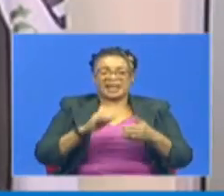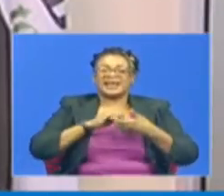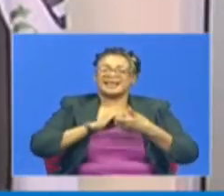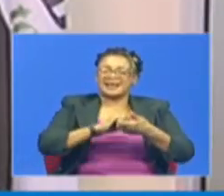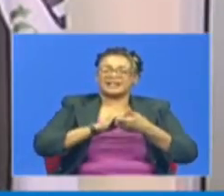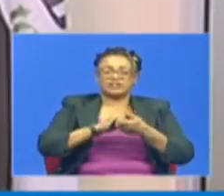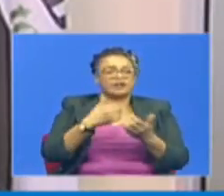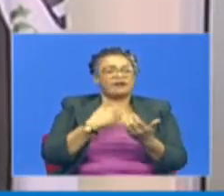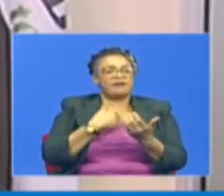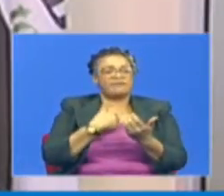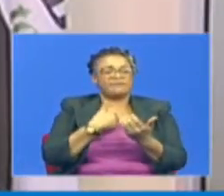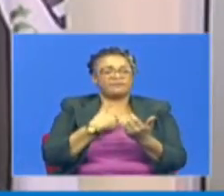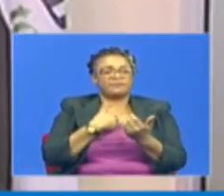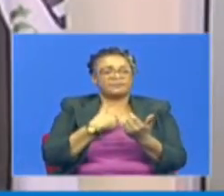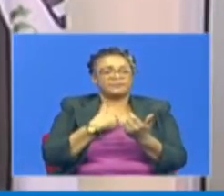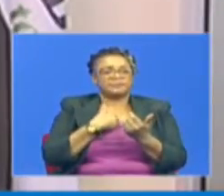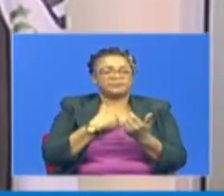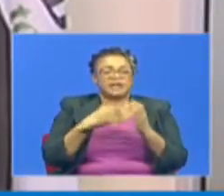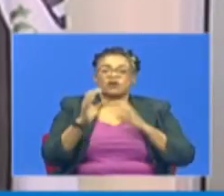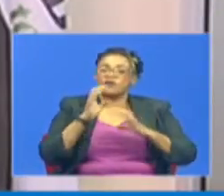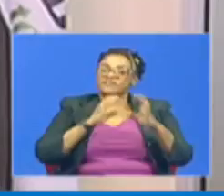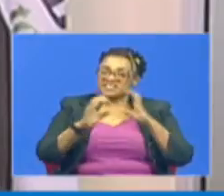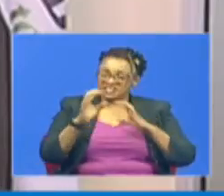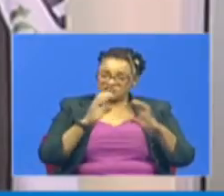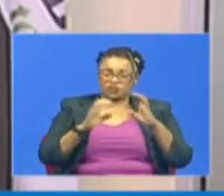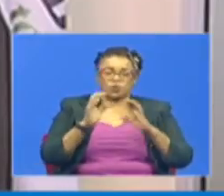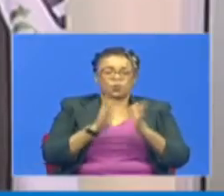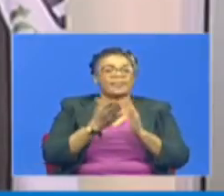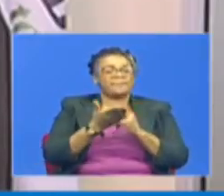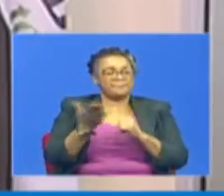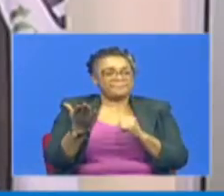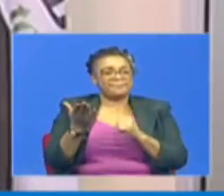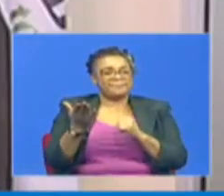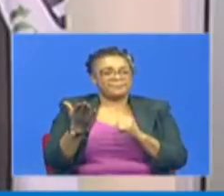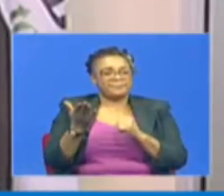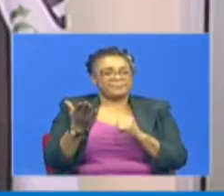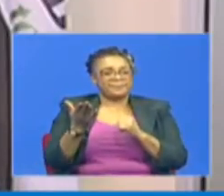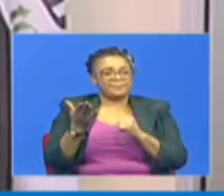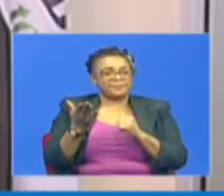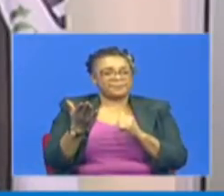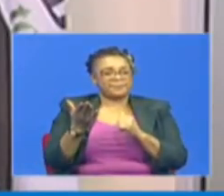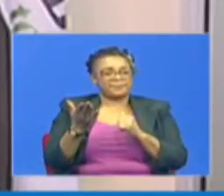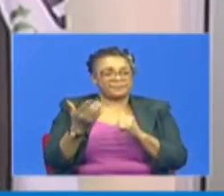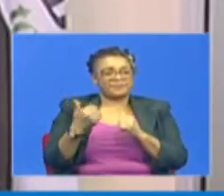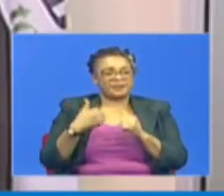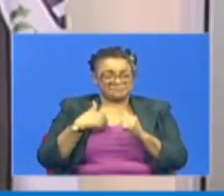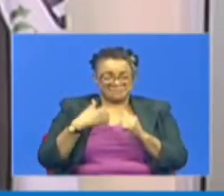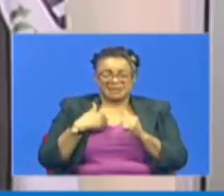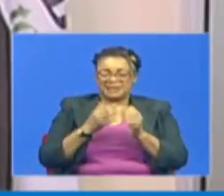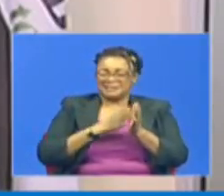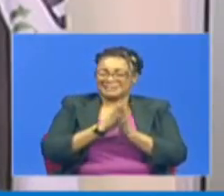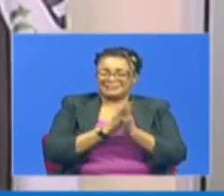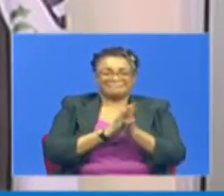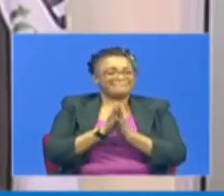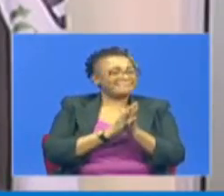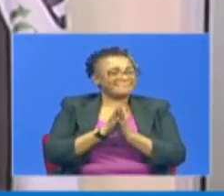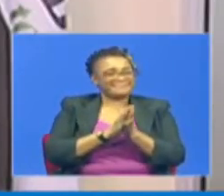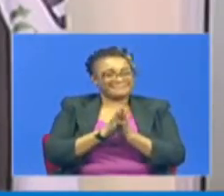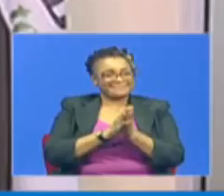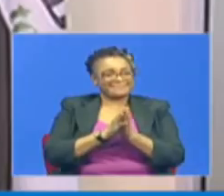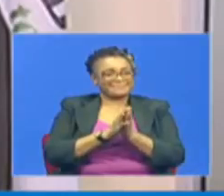have a conversation with them. And, of course, I'm very excited to see